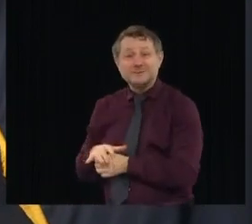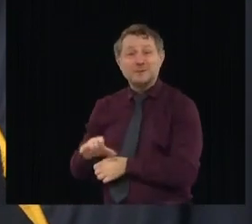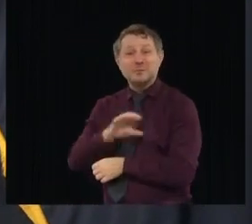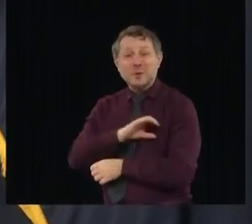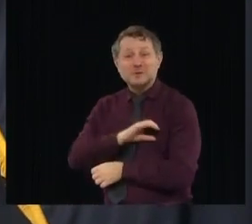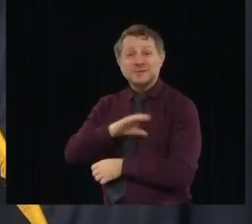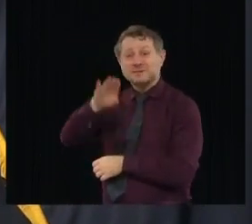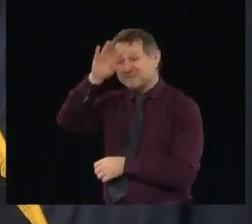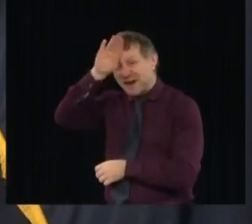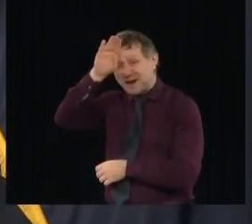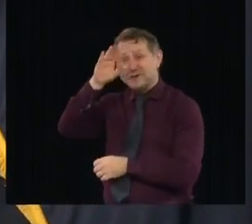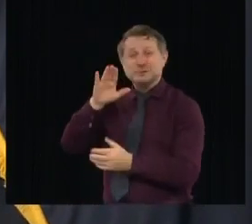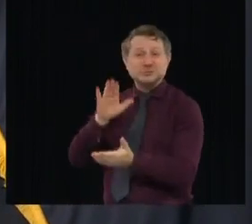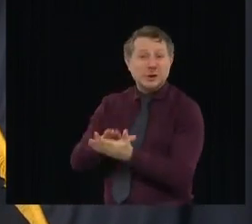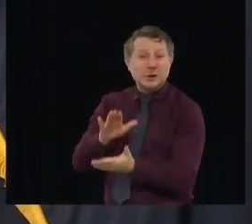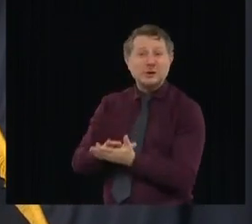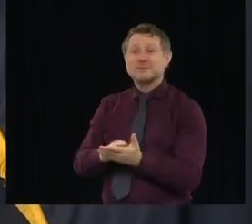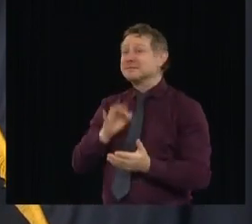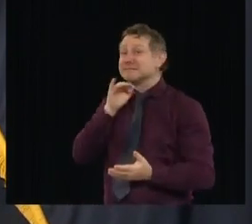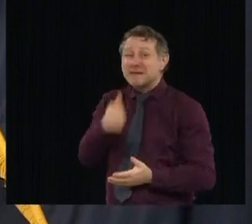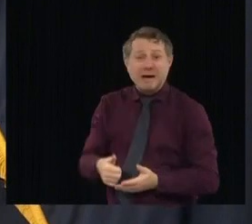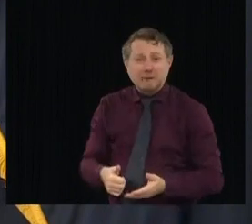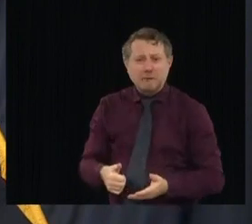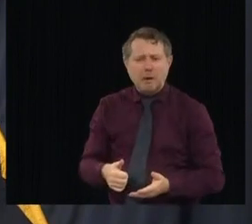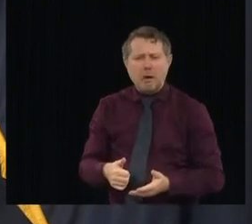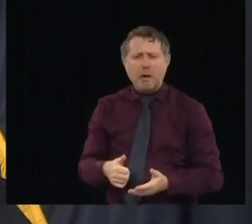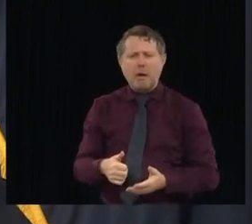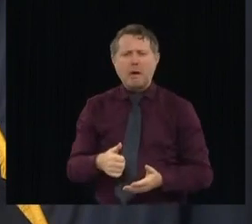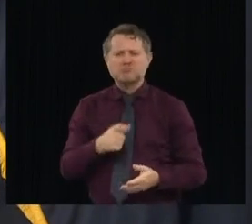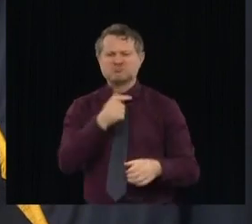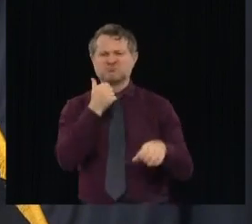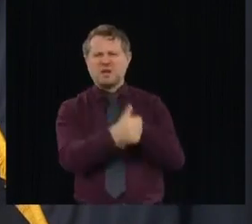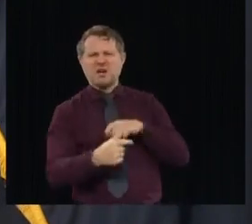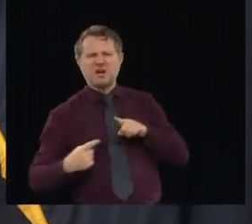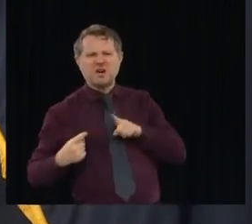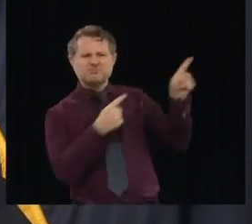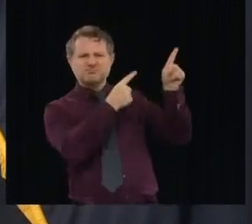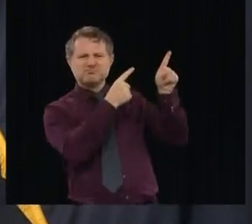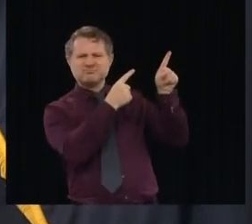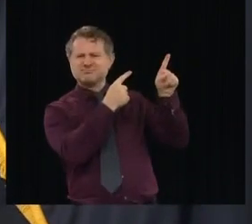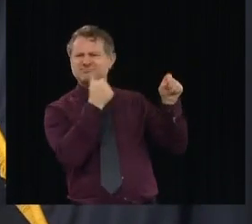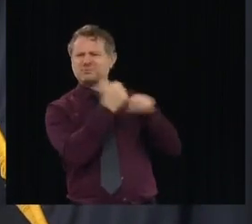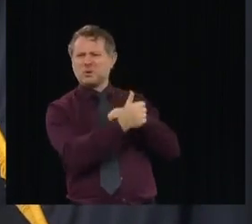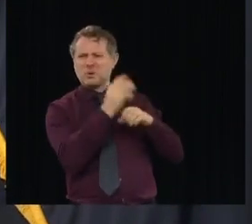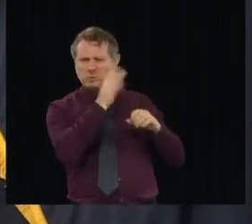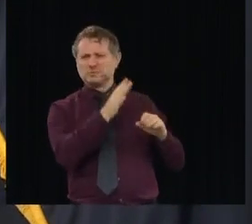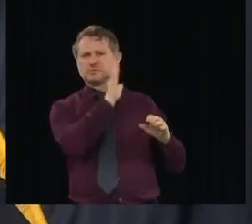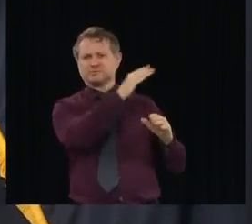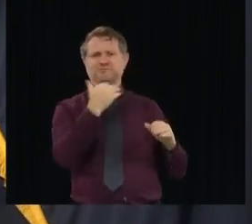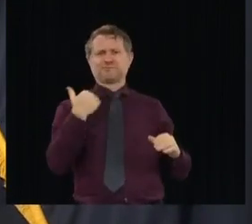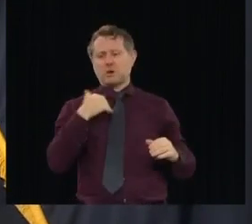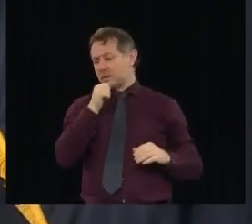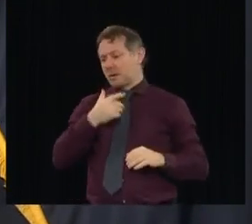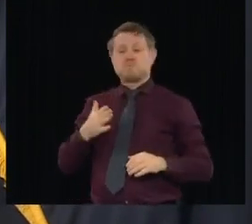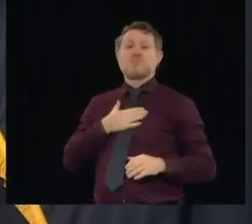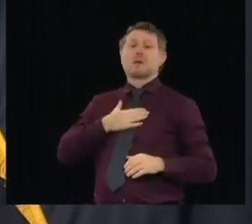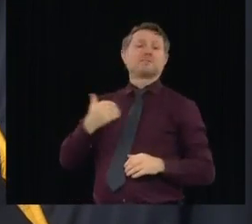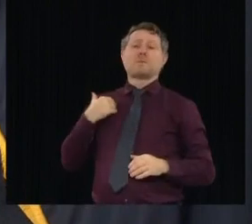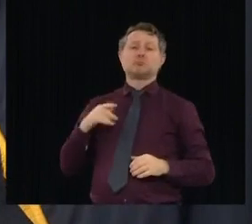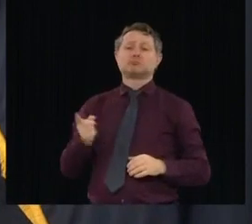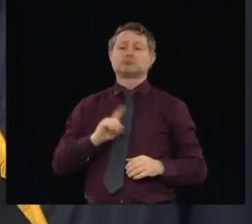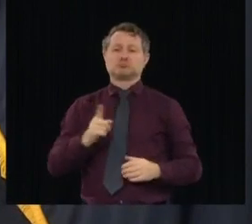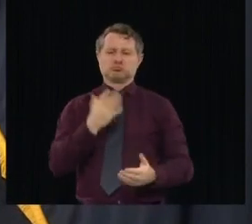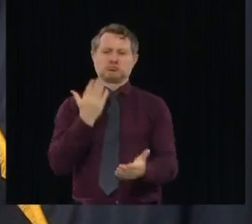schools, or you're going to be responsible for the cut. And that's the fact, and that's the truth, and that's where I'm leaving